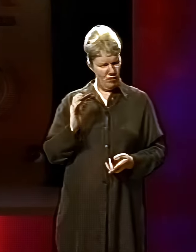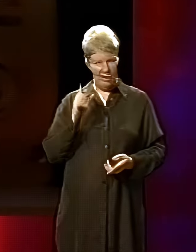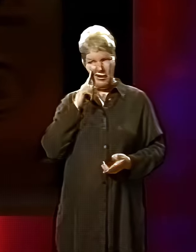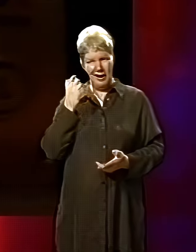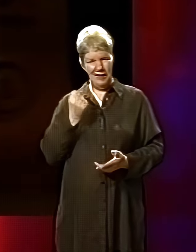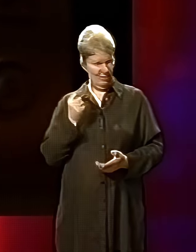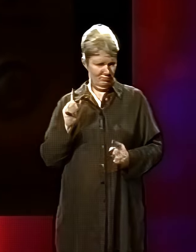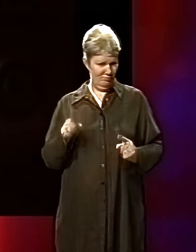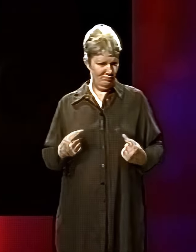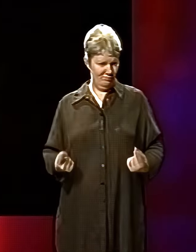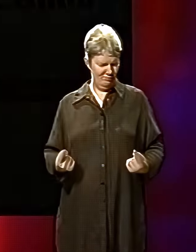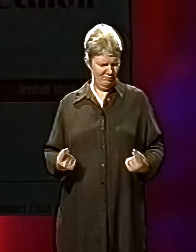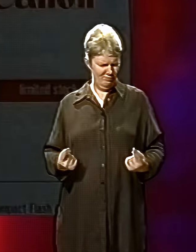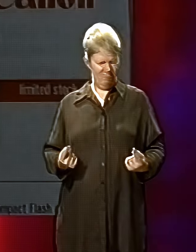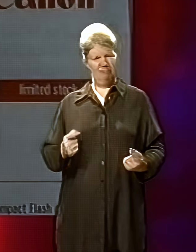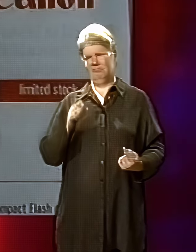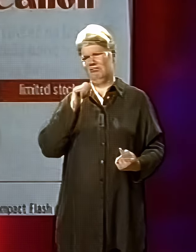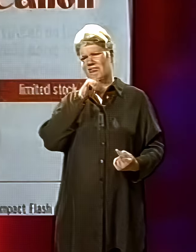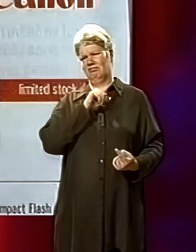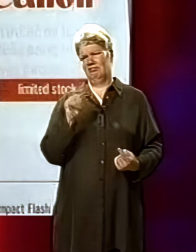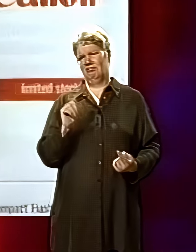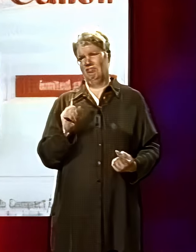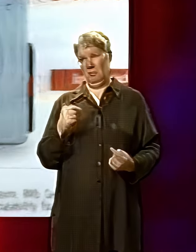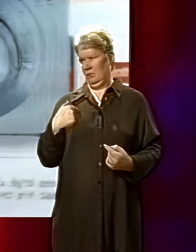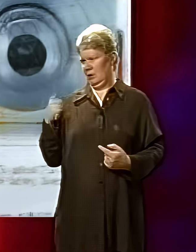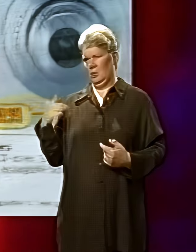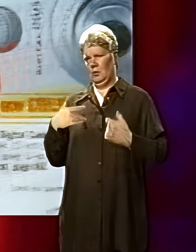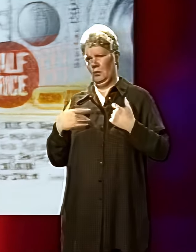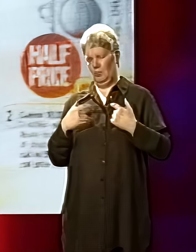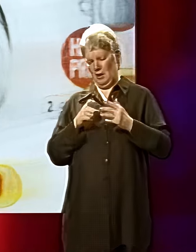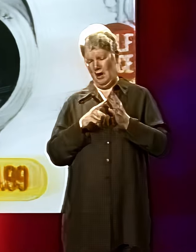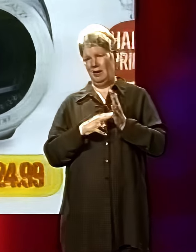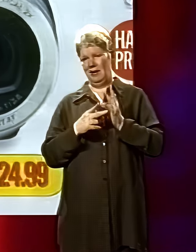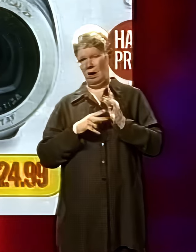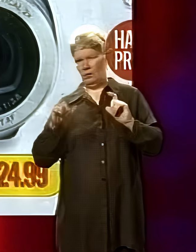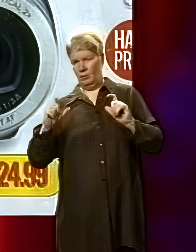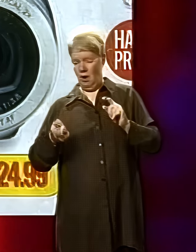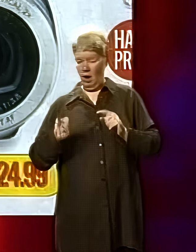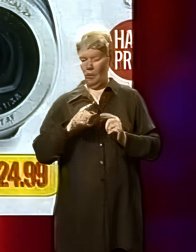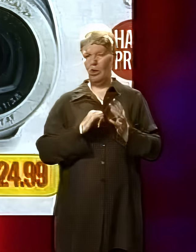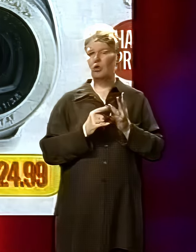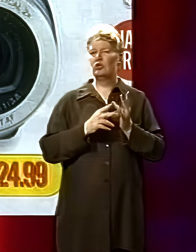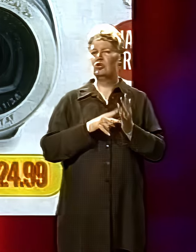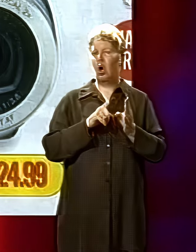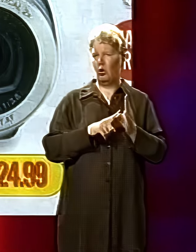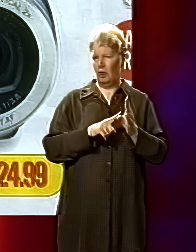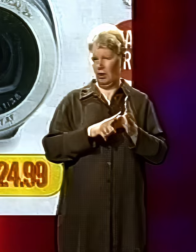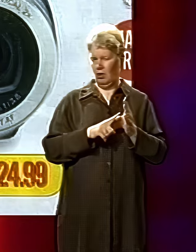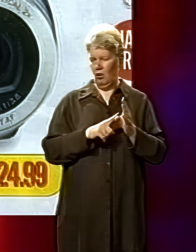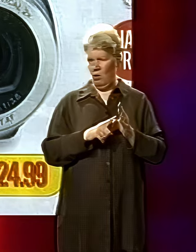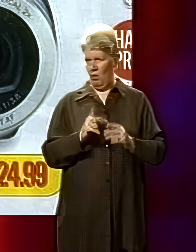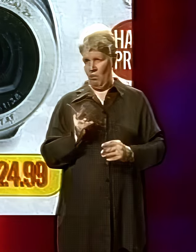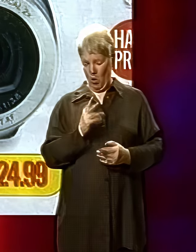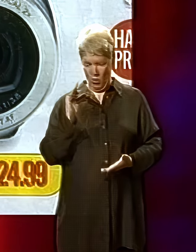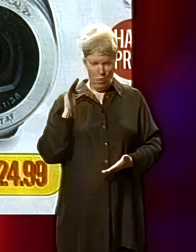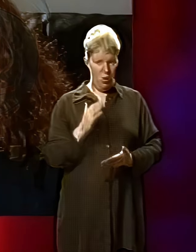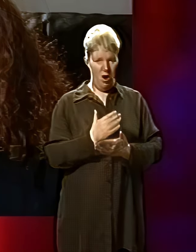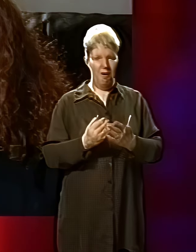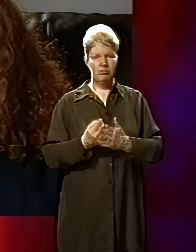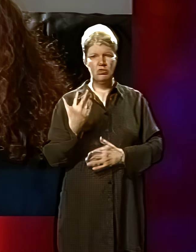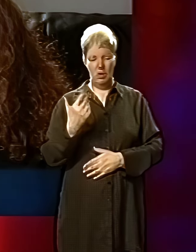There were two cameras I was interested in. One was the Canon Ixus, and the other one was a Sony, both advertised at being half